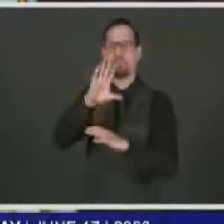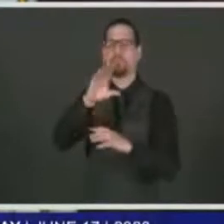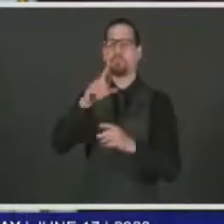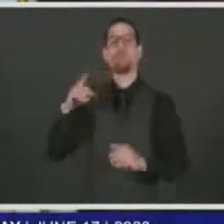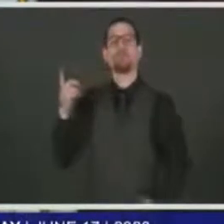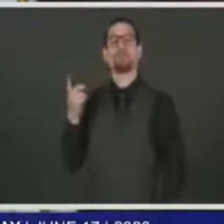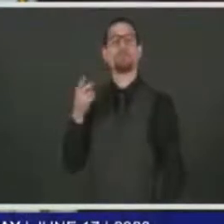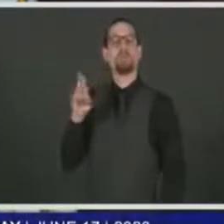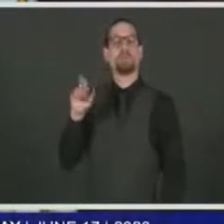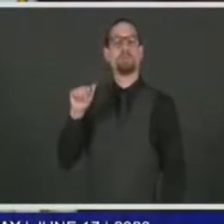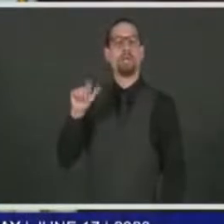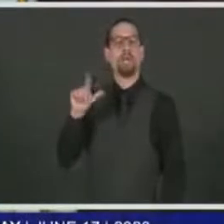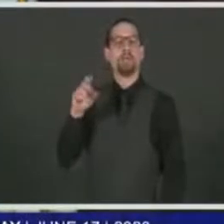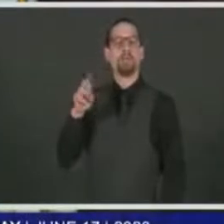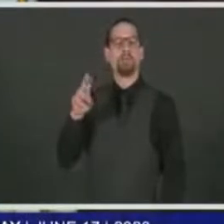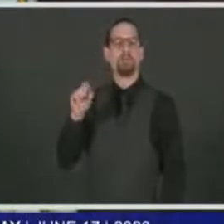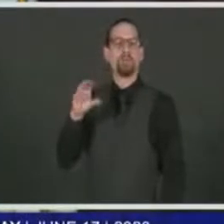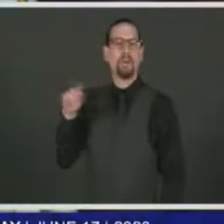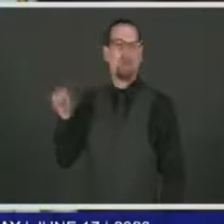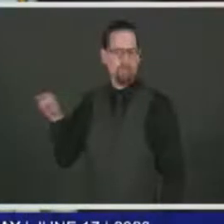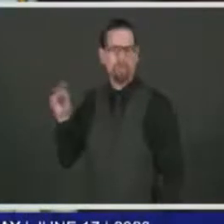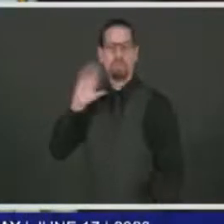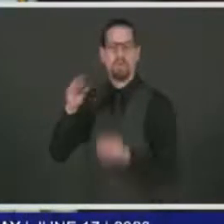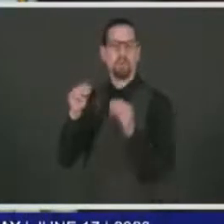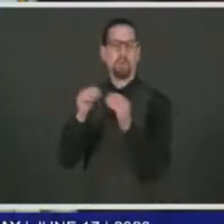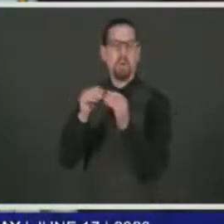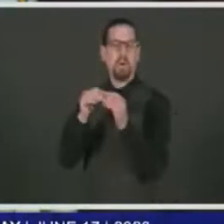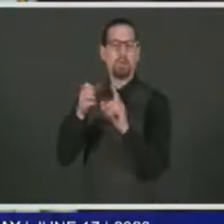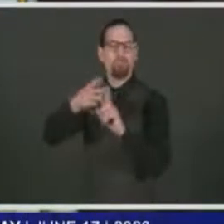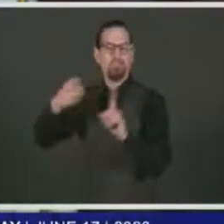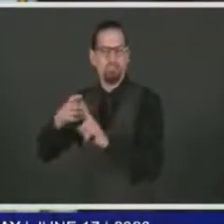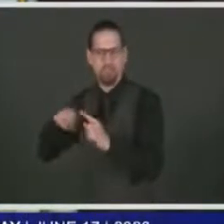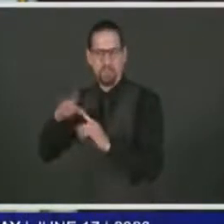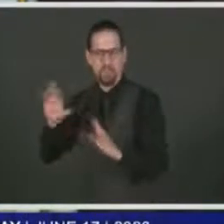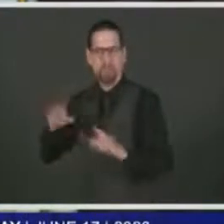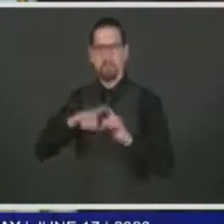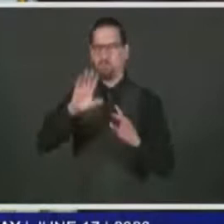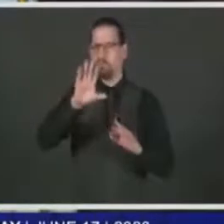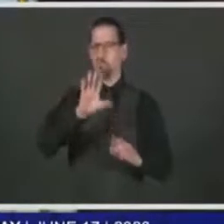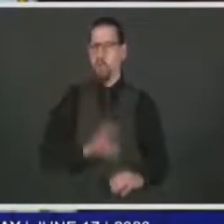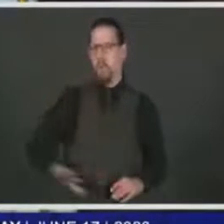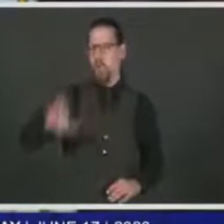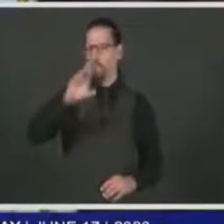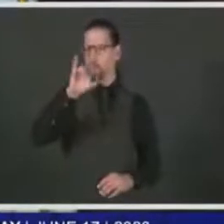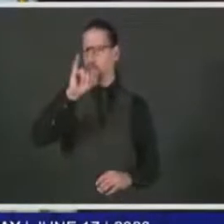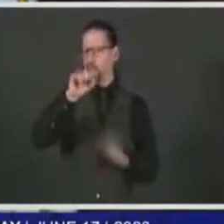The statewide percent positive rate is very low, just under 2%.